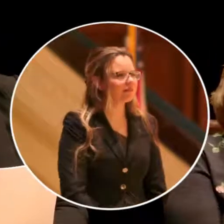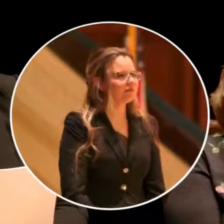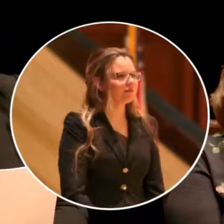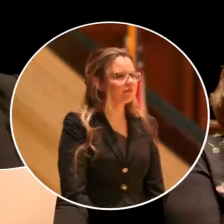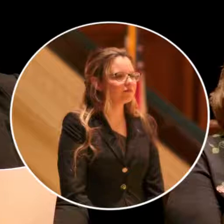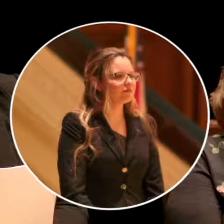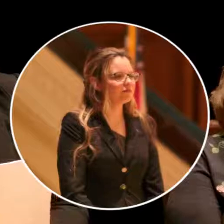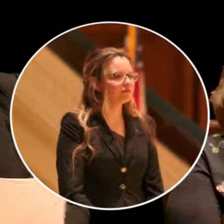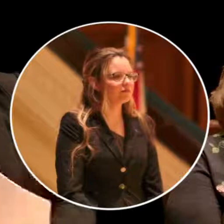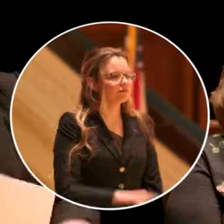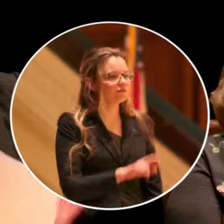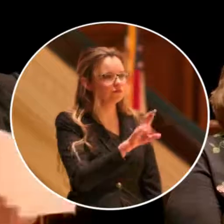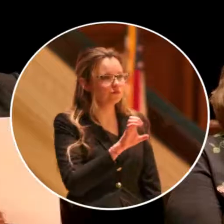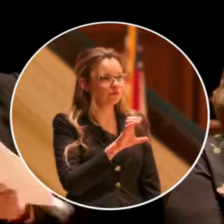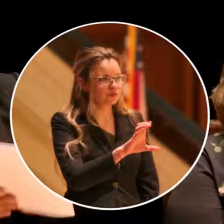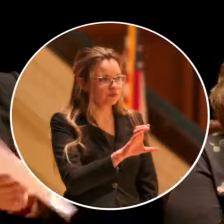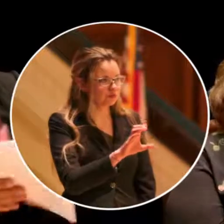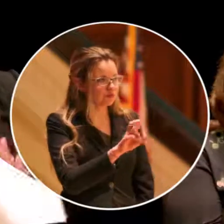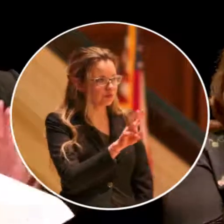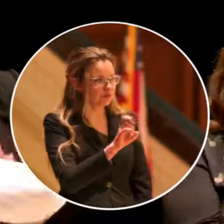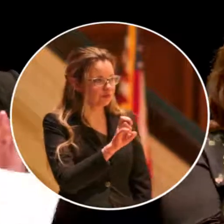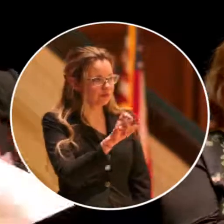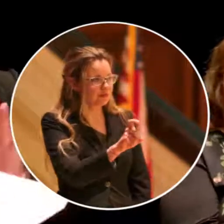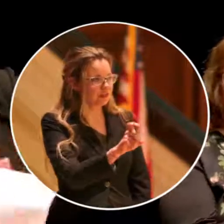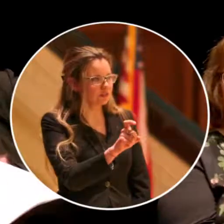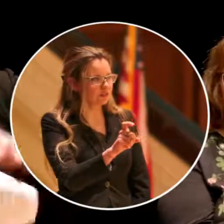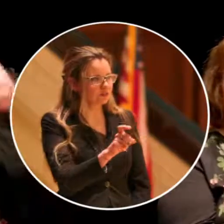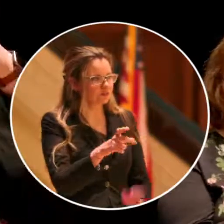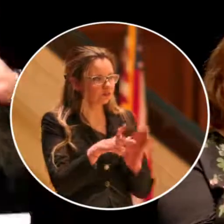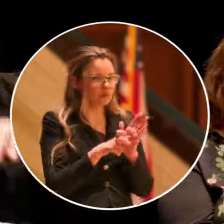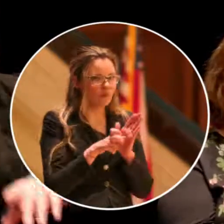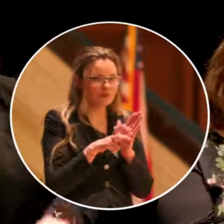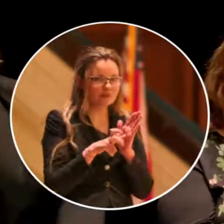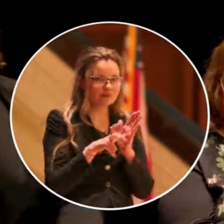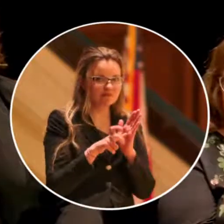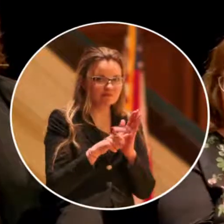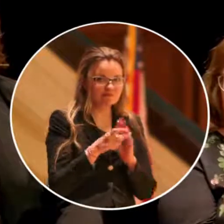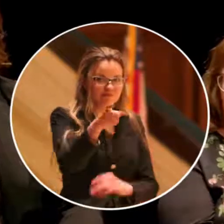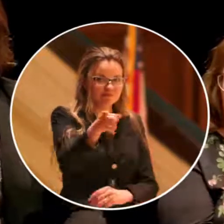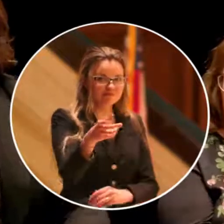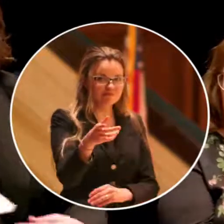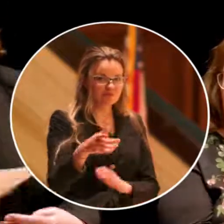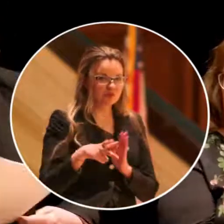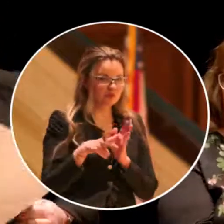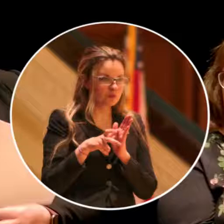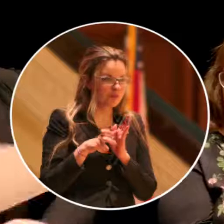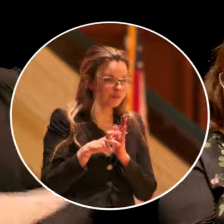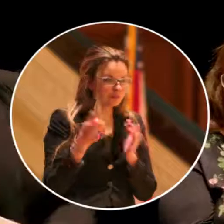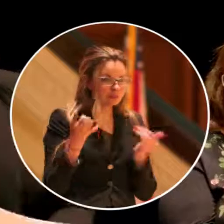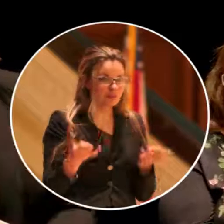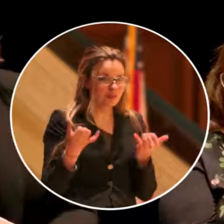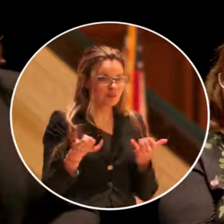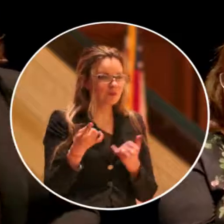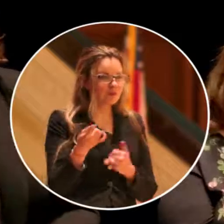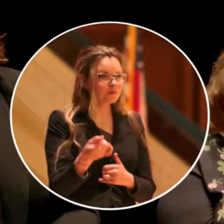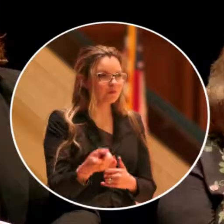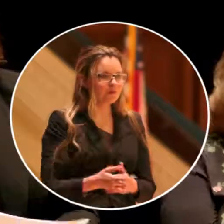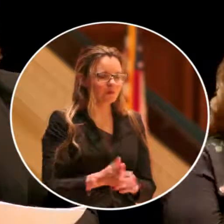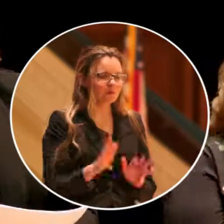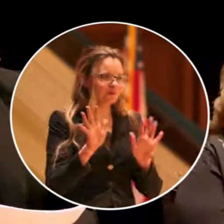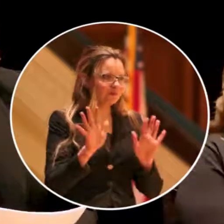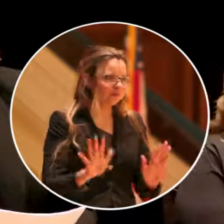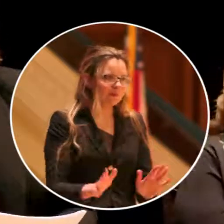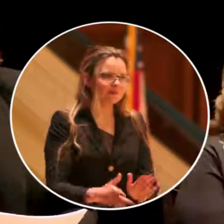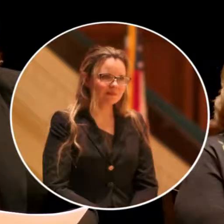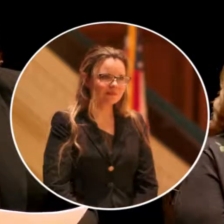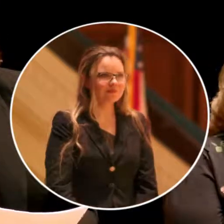Rock Vox Recording. Scott is bringing this show to you right now and provides our show recordings.